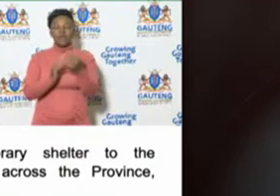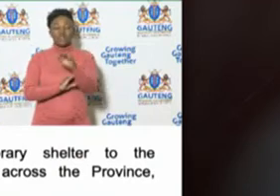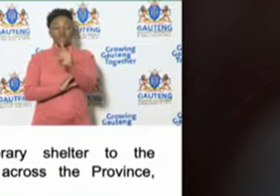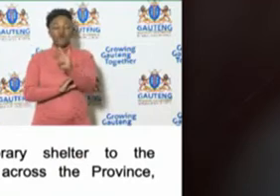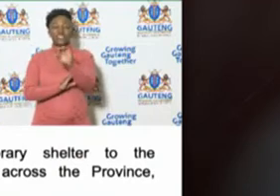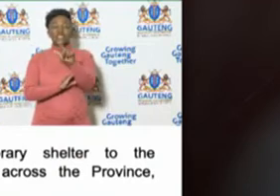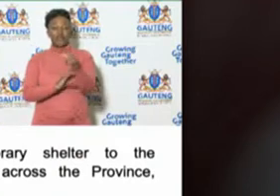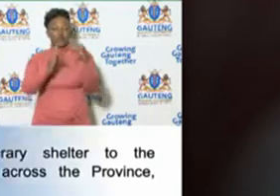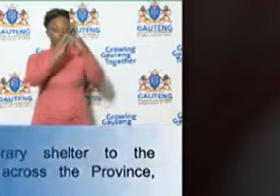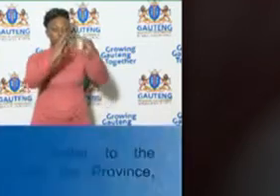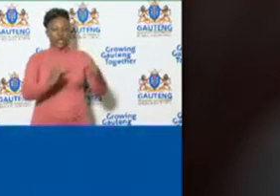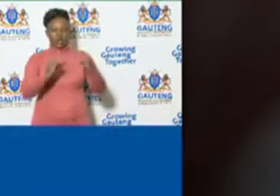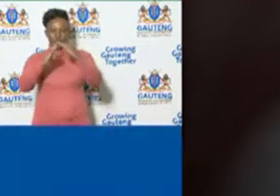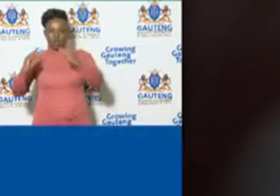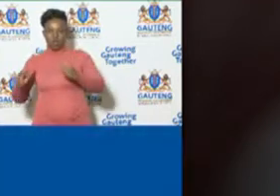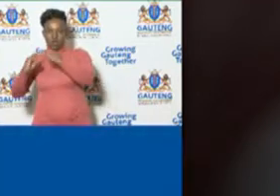homeless in Gauteng.